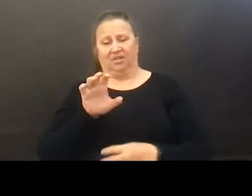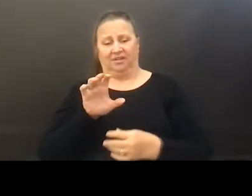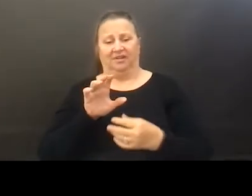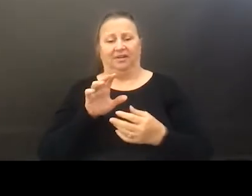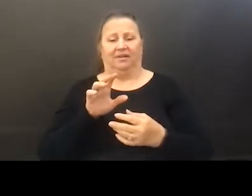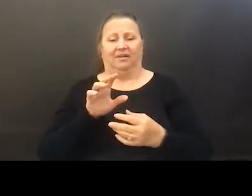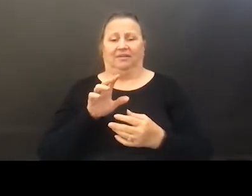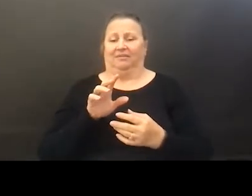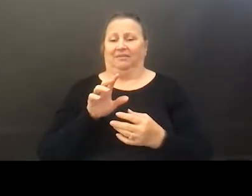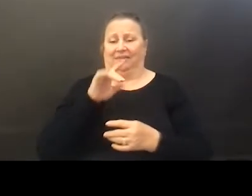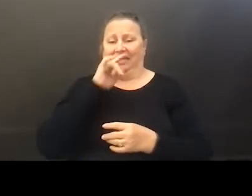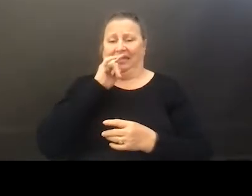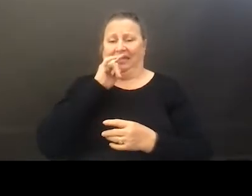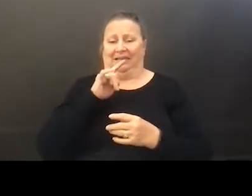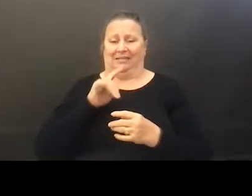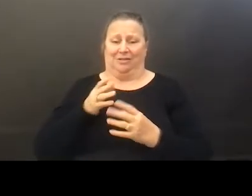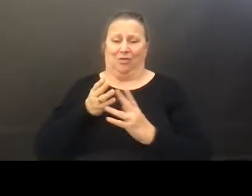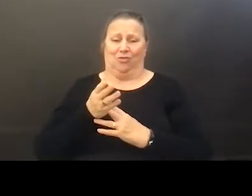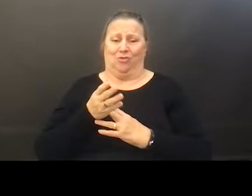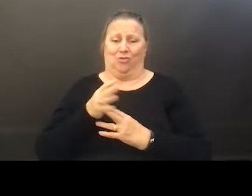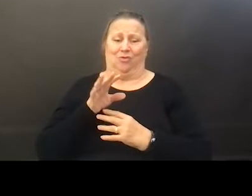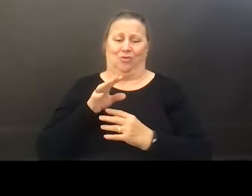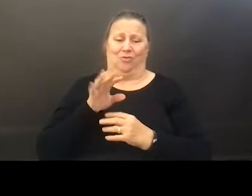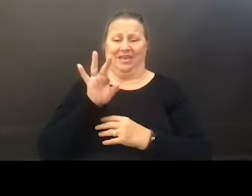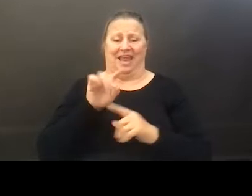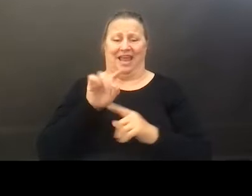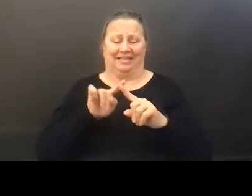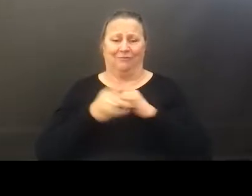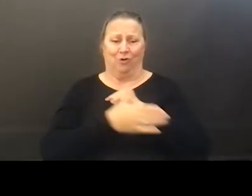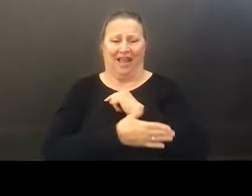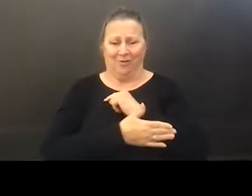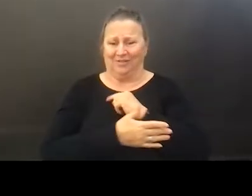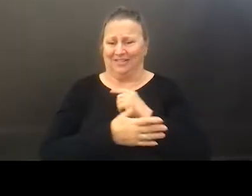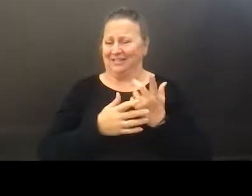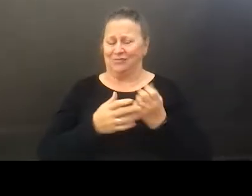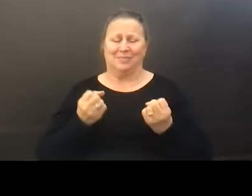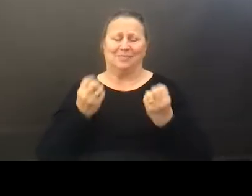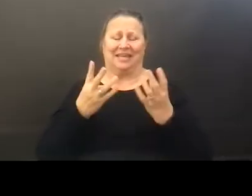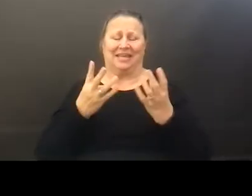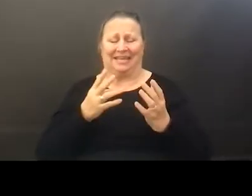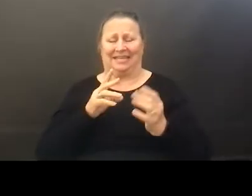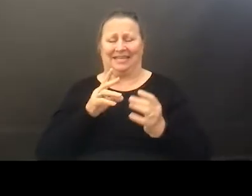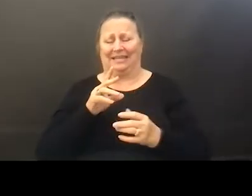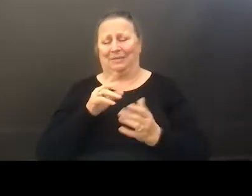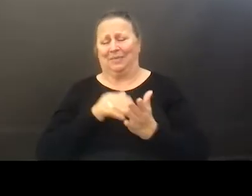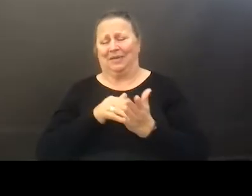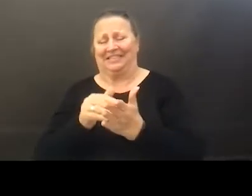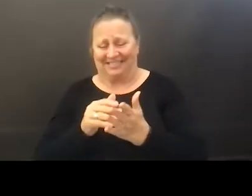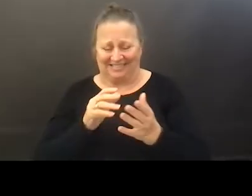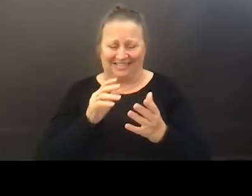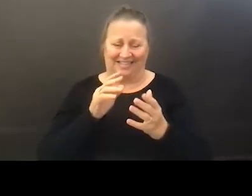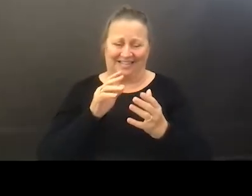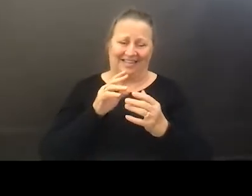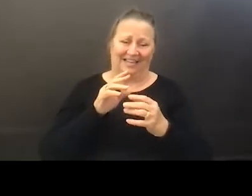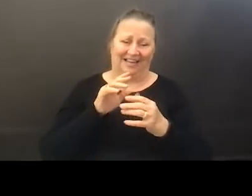is many tens of millions of dollars to help parents get through, especially in early career, help parents